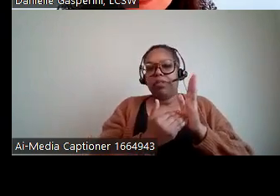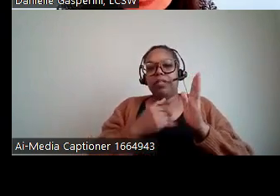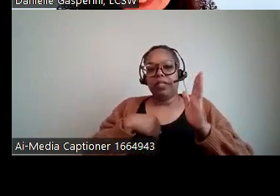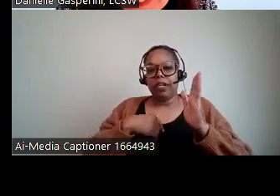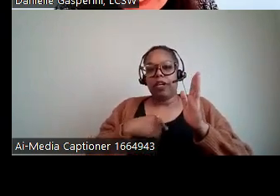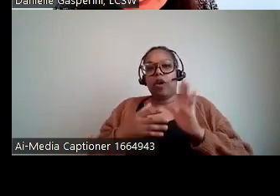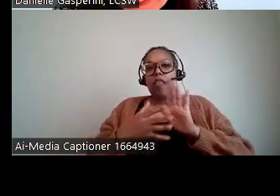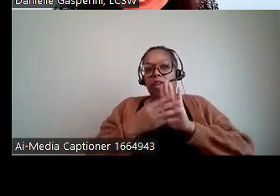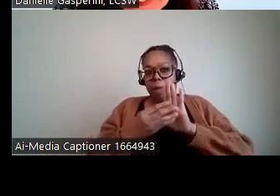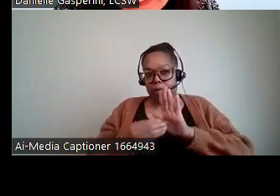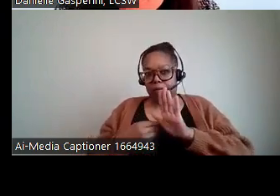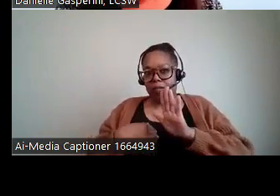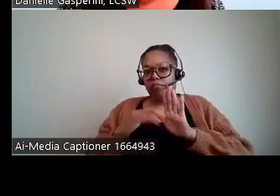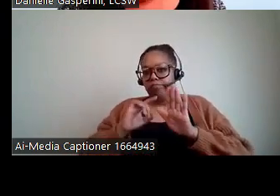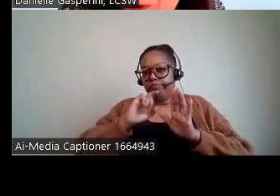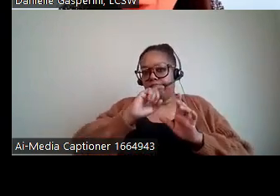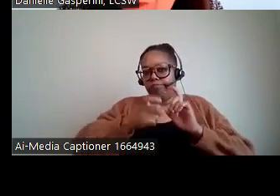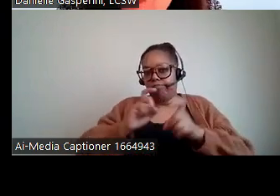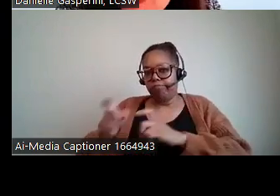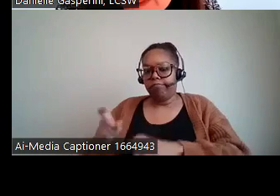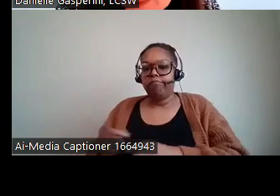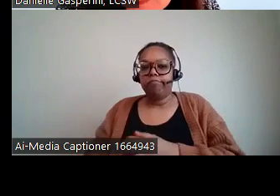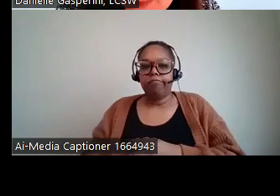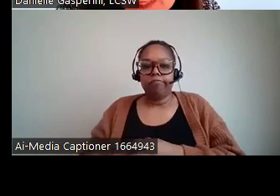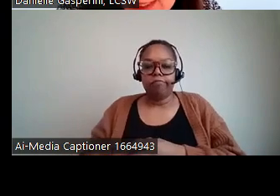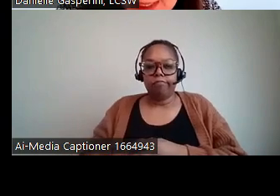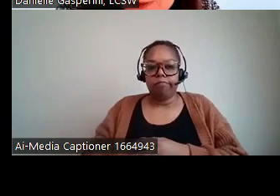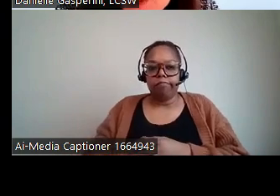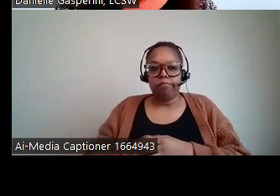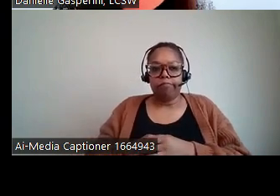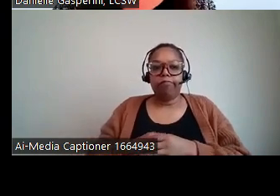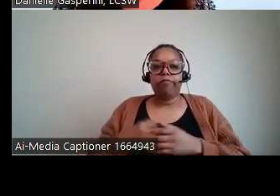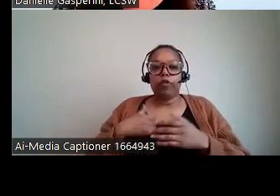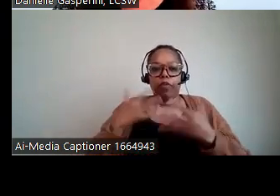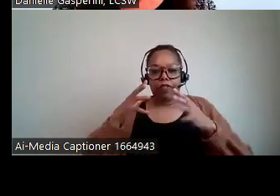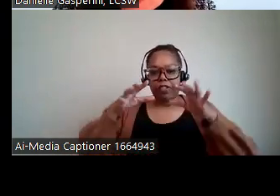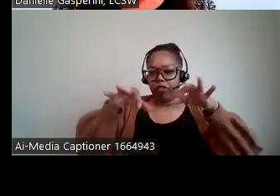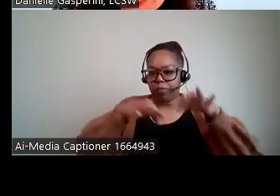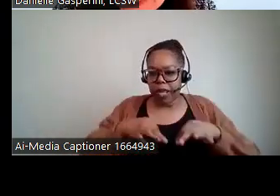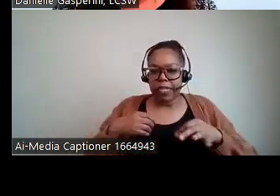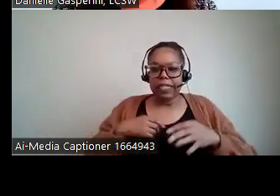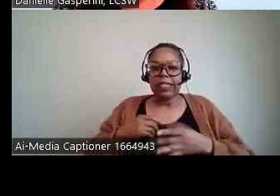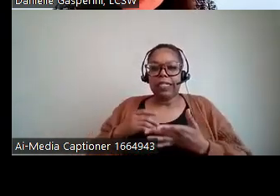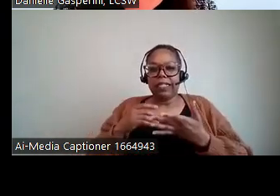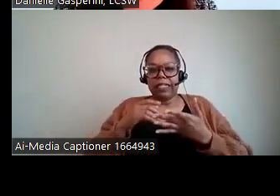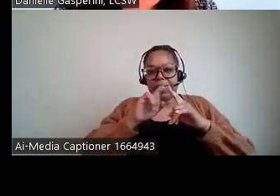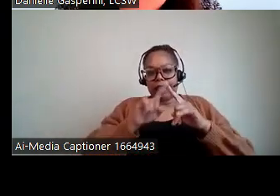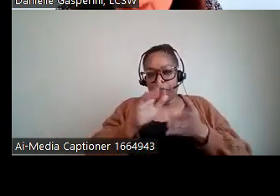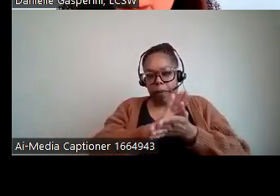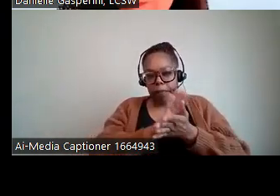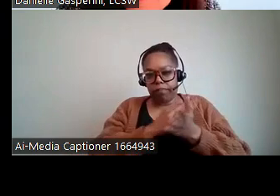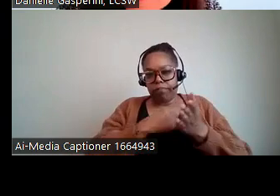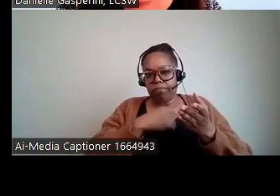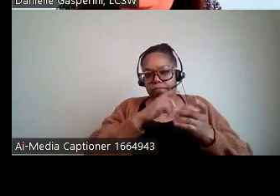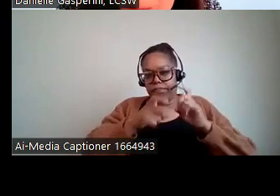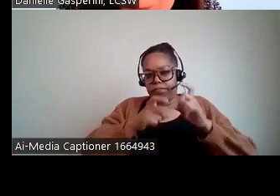copies. And we explained all these handouts to our staff members, and they started